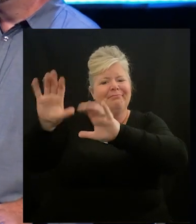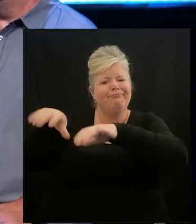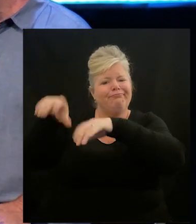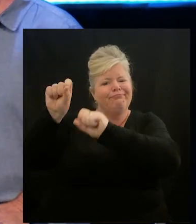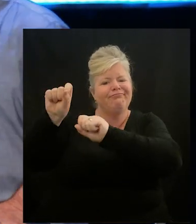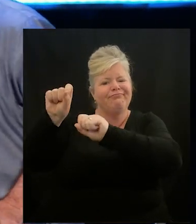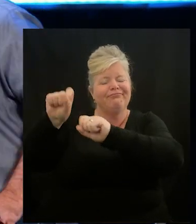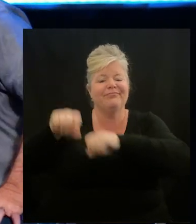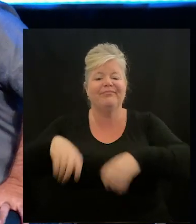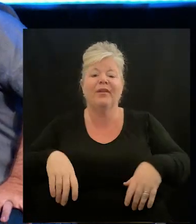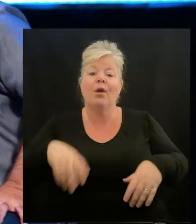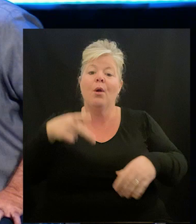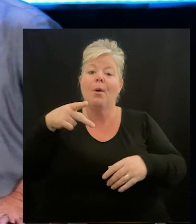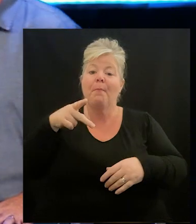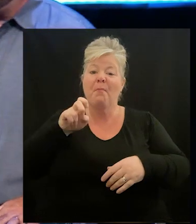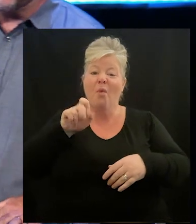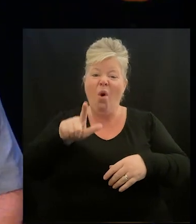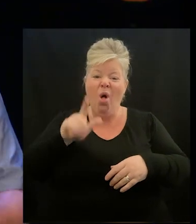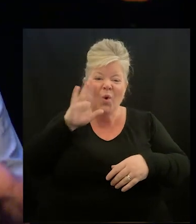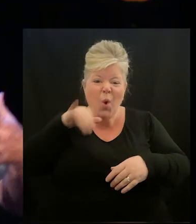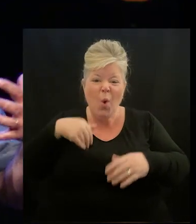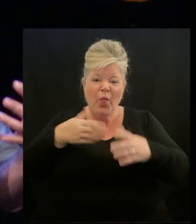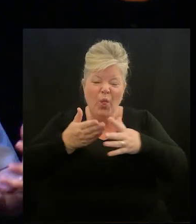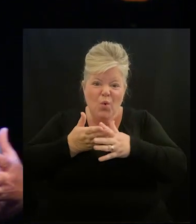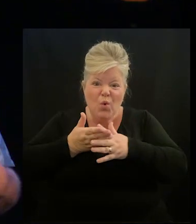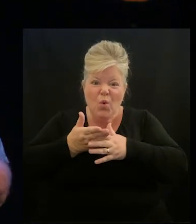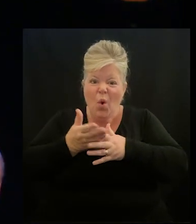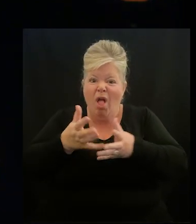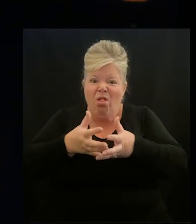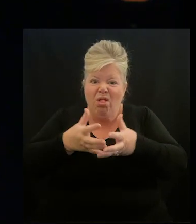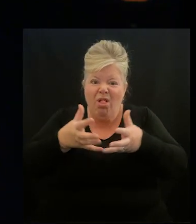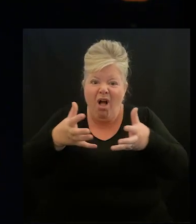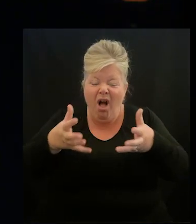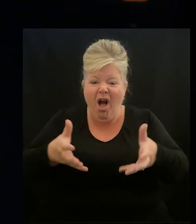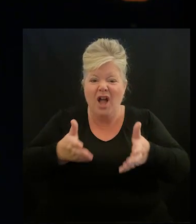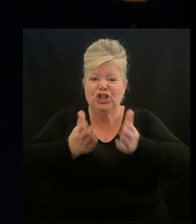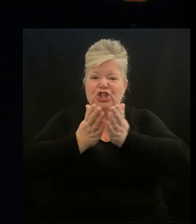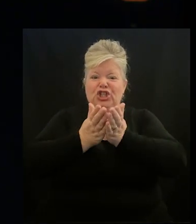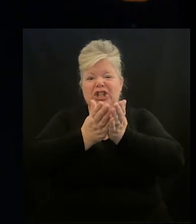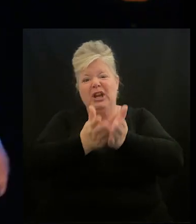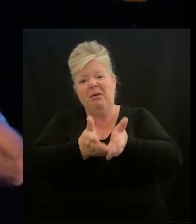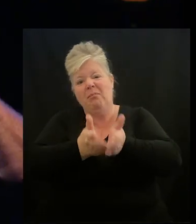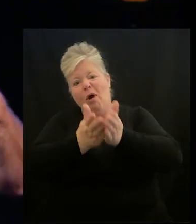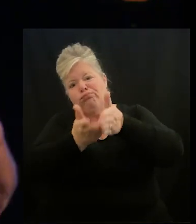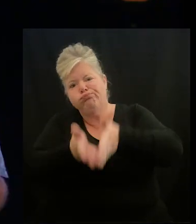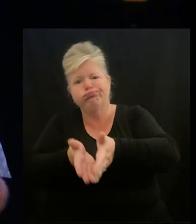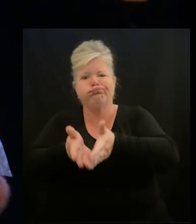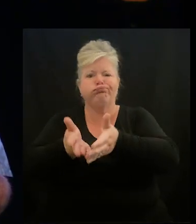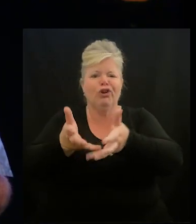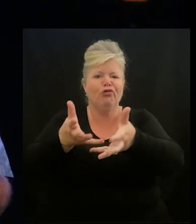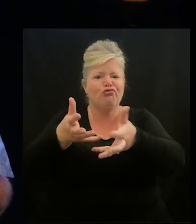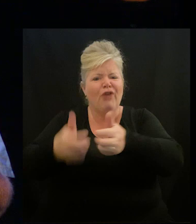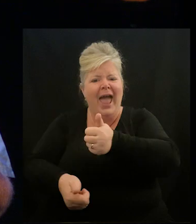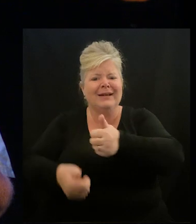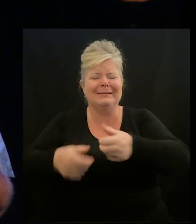about a man here who had been shipwrecked, a man who had been beaten, who had been stoned, who had been